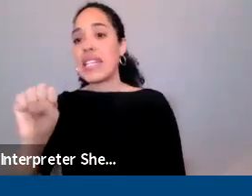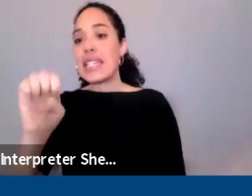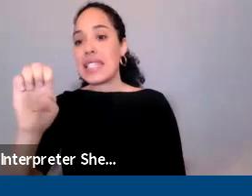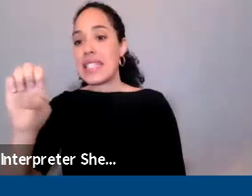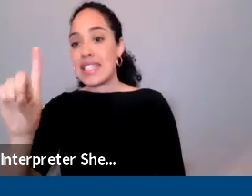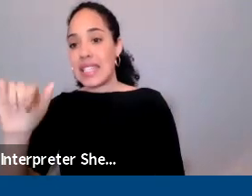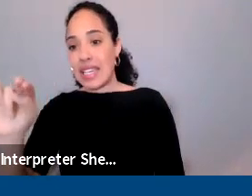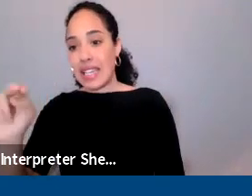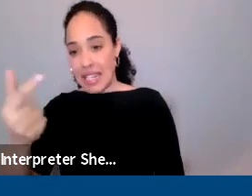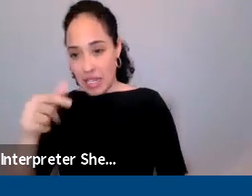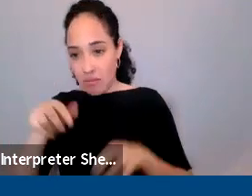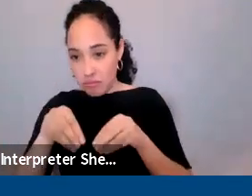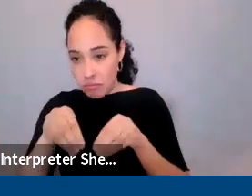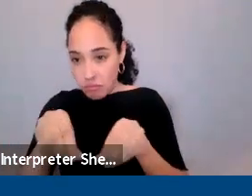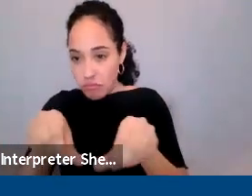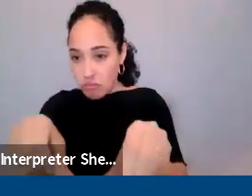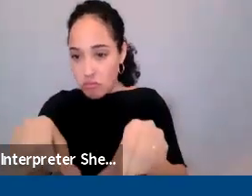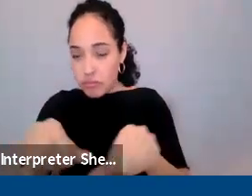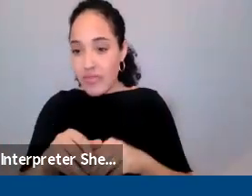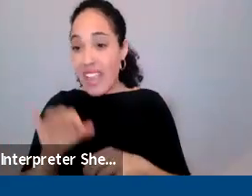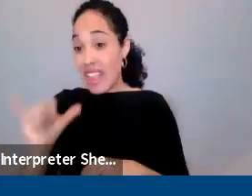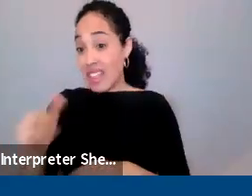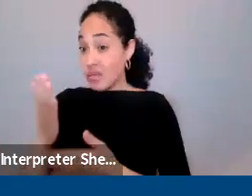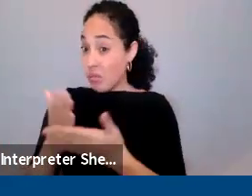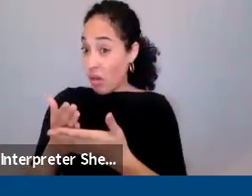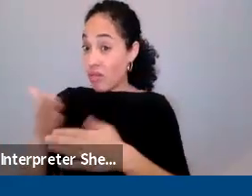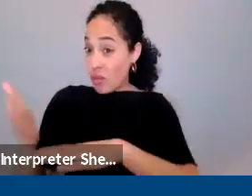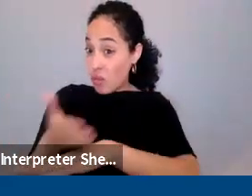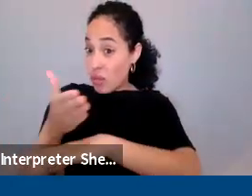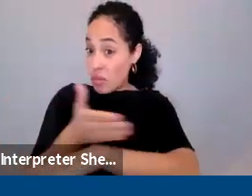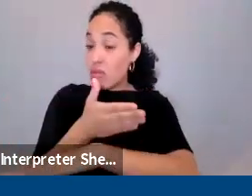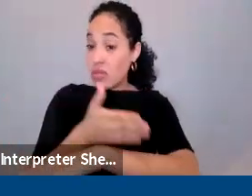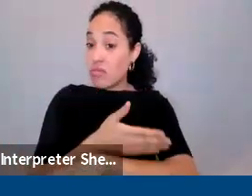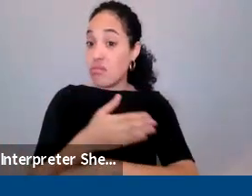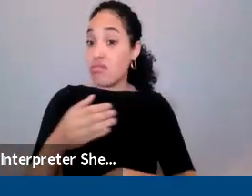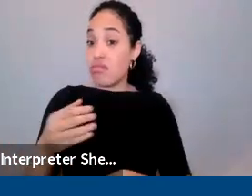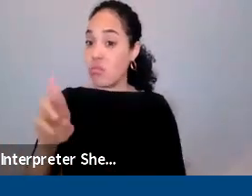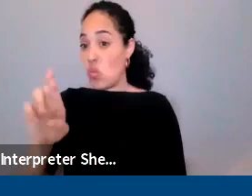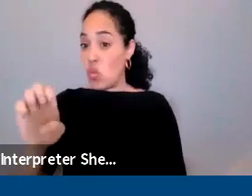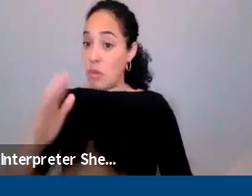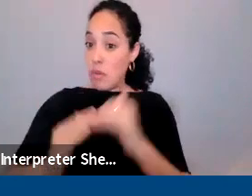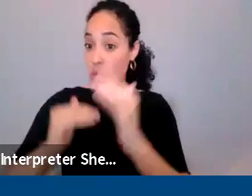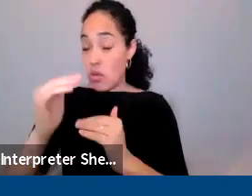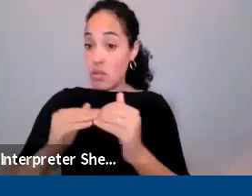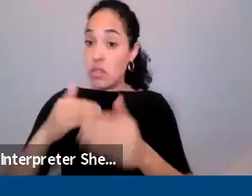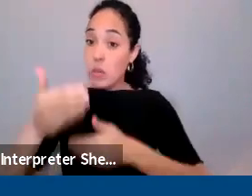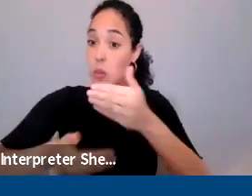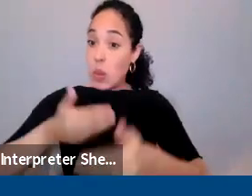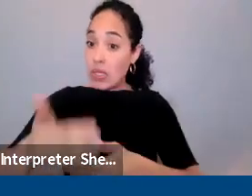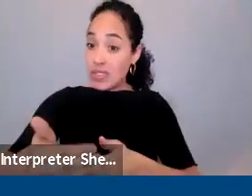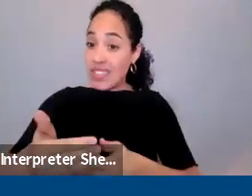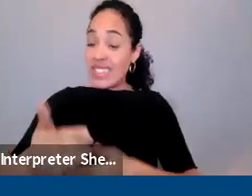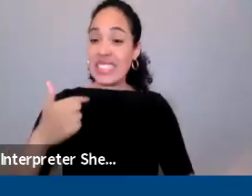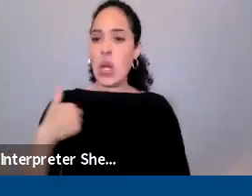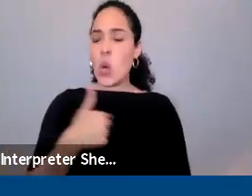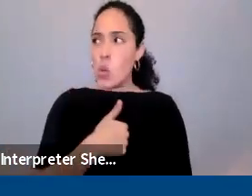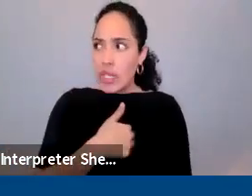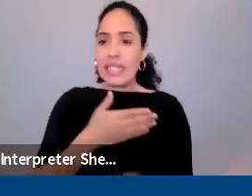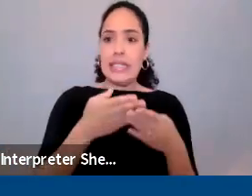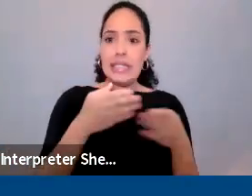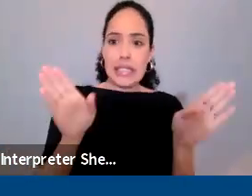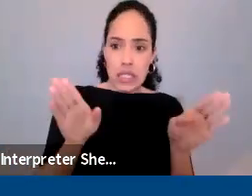the rebuilding process. It is a little outside Peter and myself's and Doug's wheelhouse because we generally deal